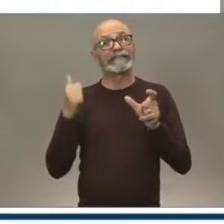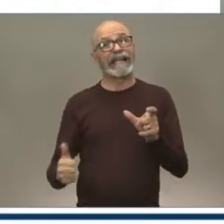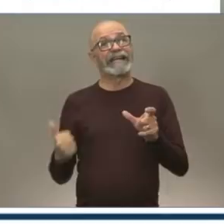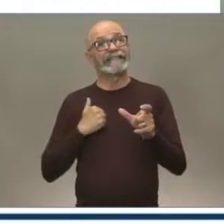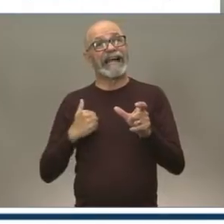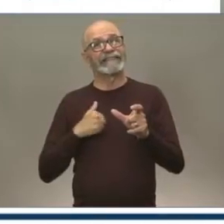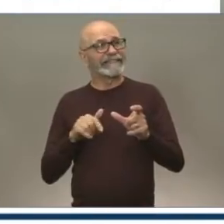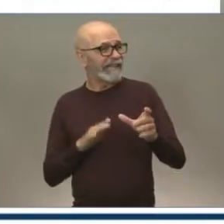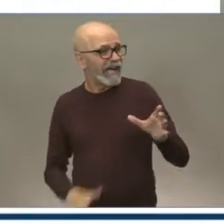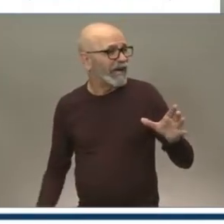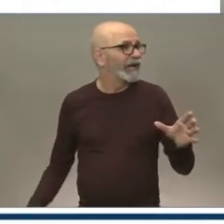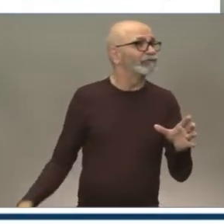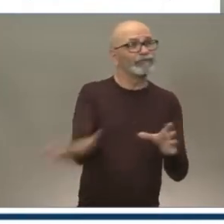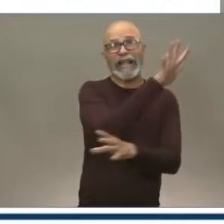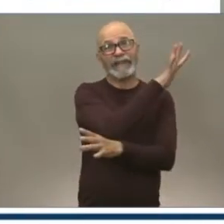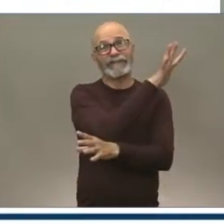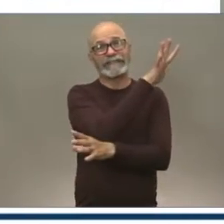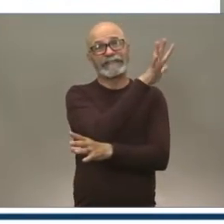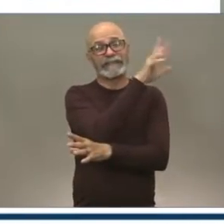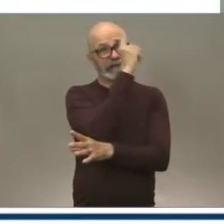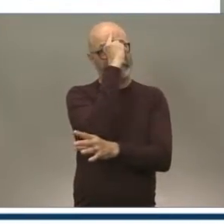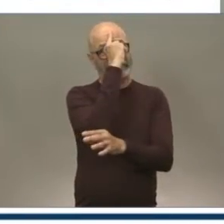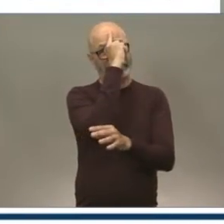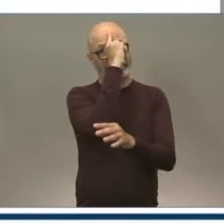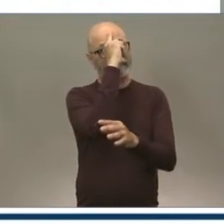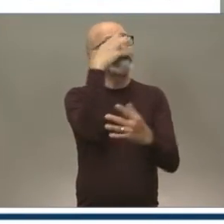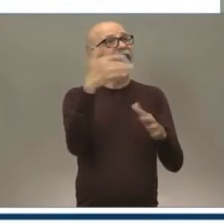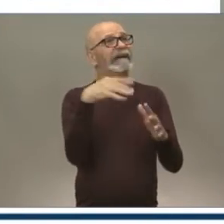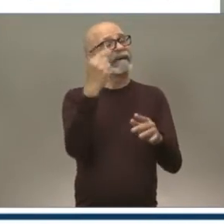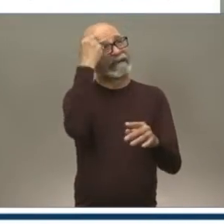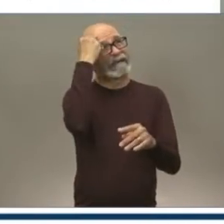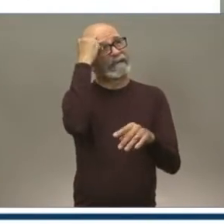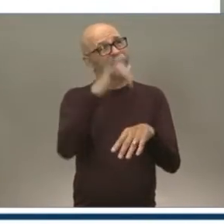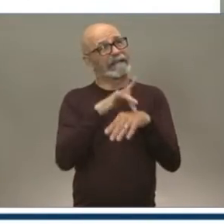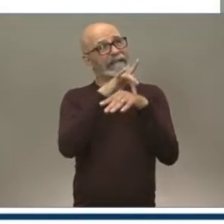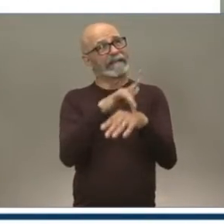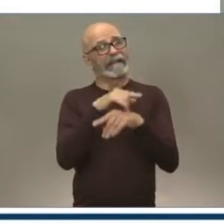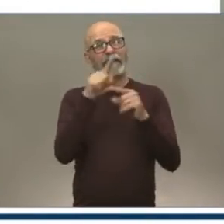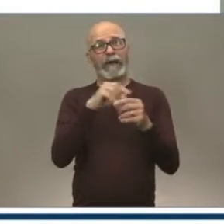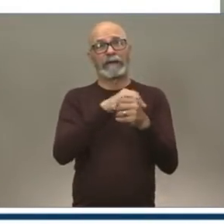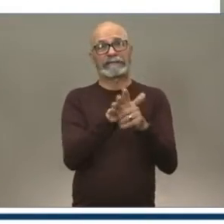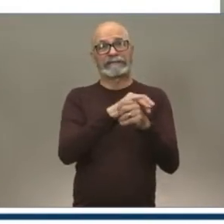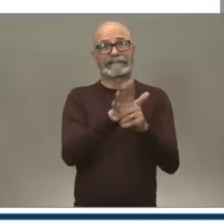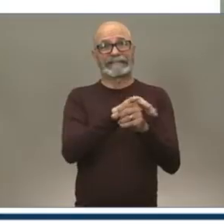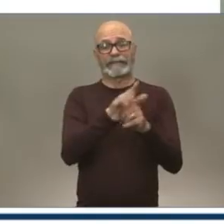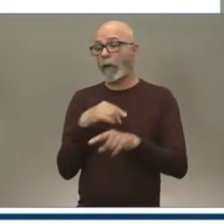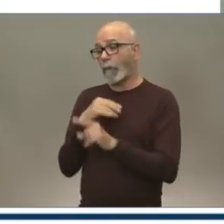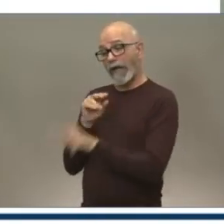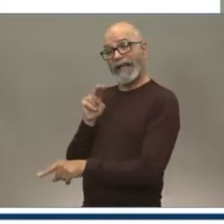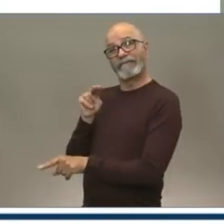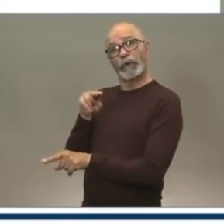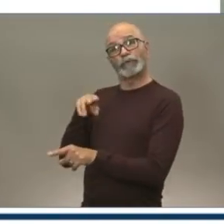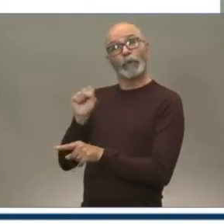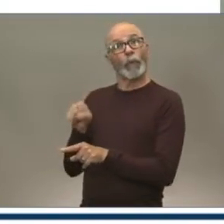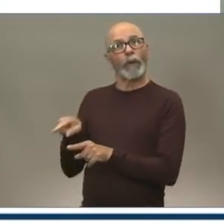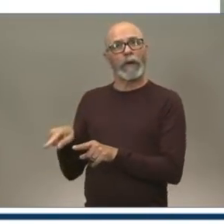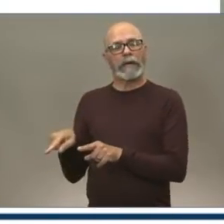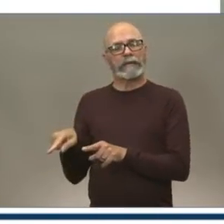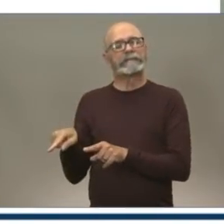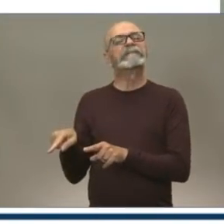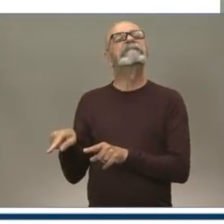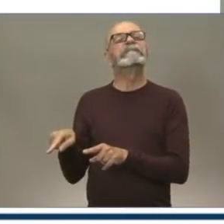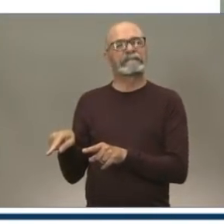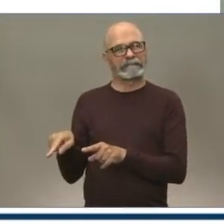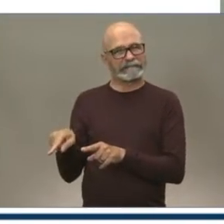be, as well as in this province. But this province also is about to get into a very difficult weekend because of